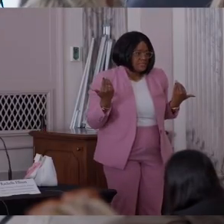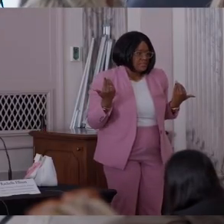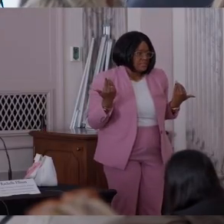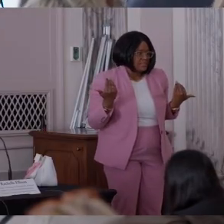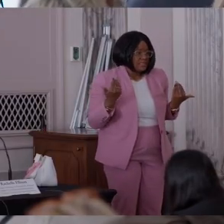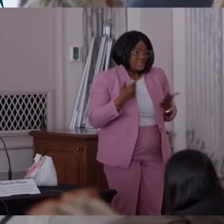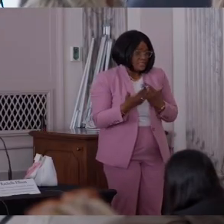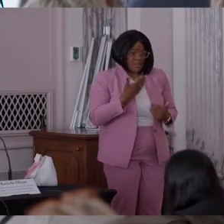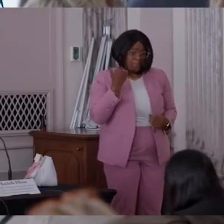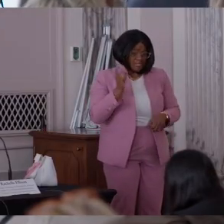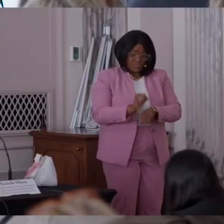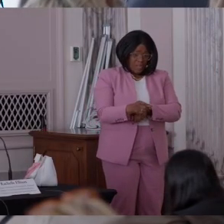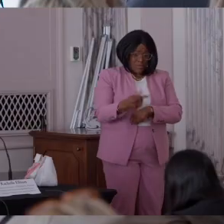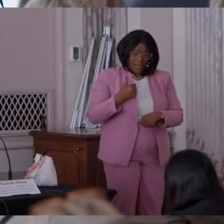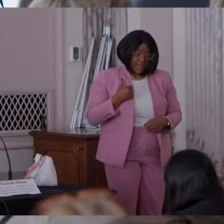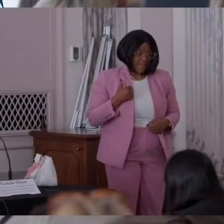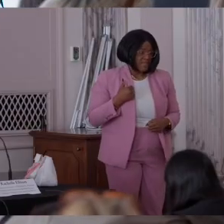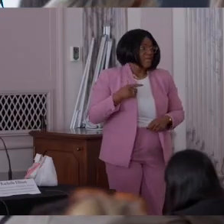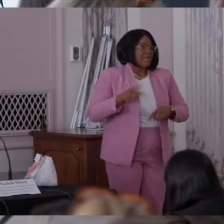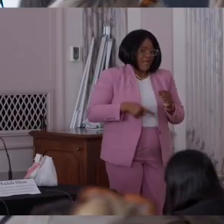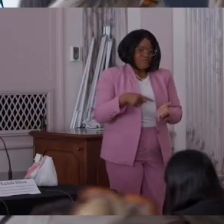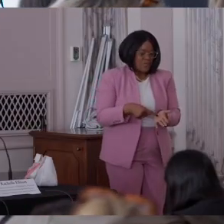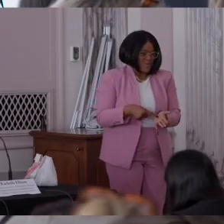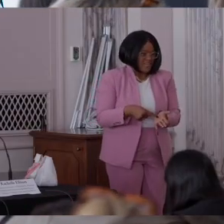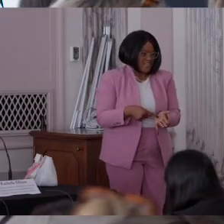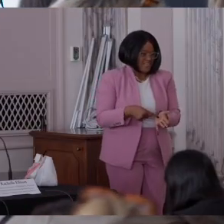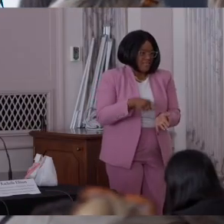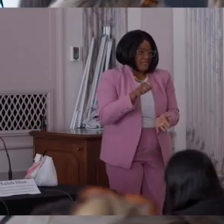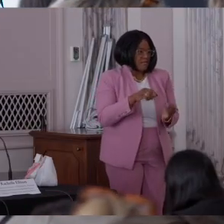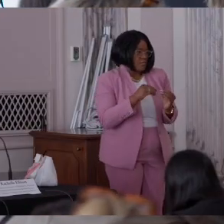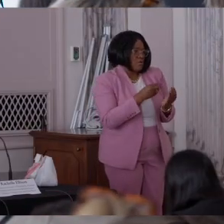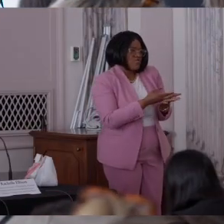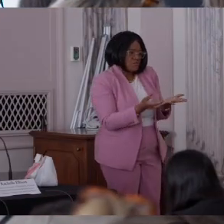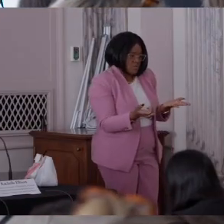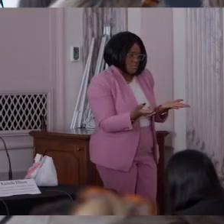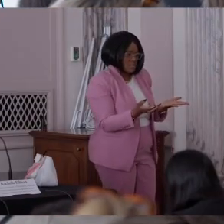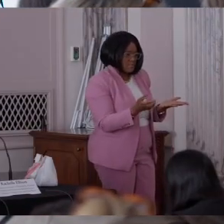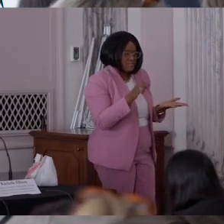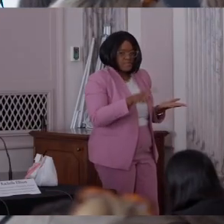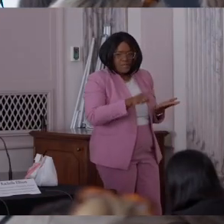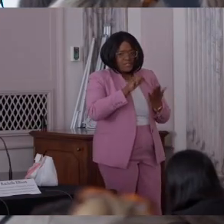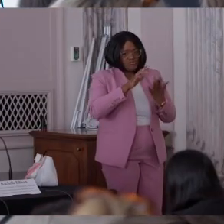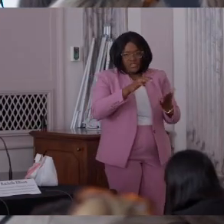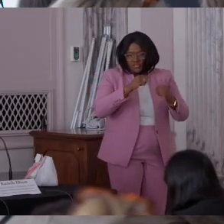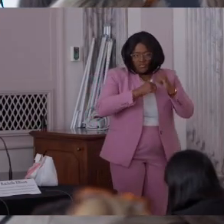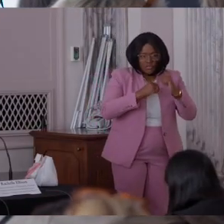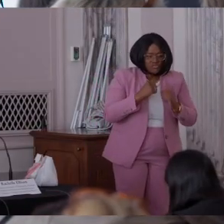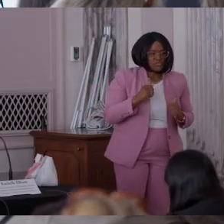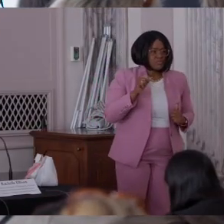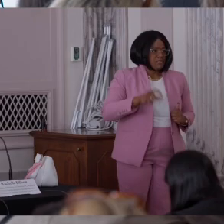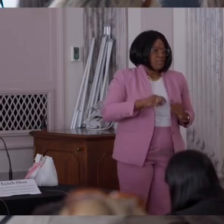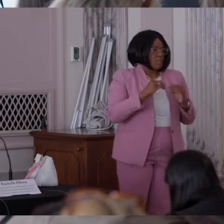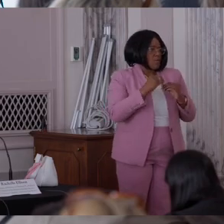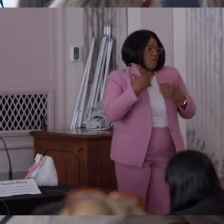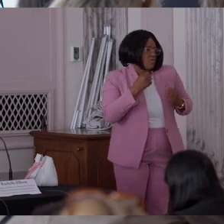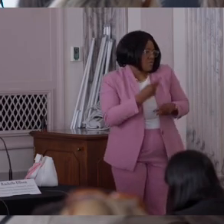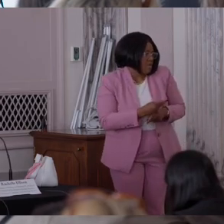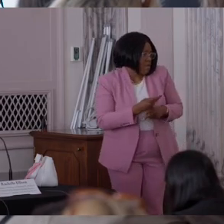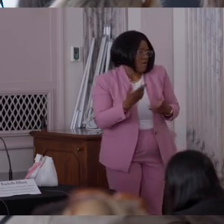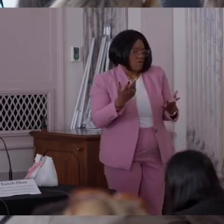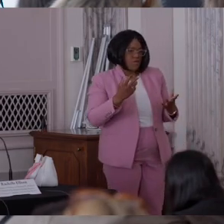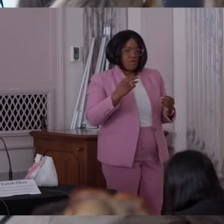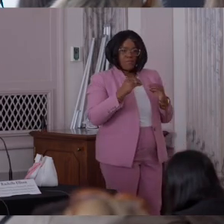can possibly get. So we need more resources. We need resources to address the structural needs: more health care,